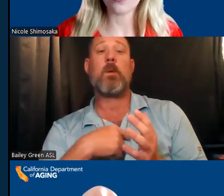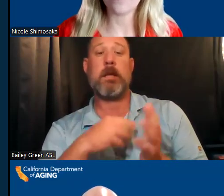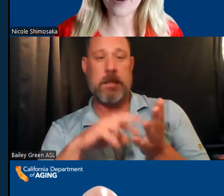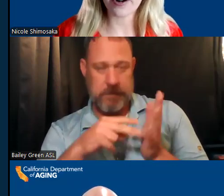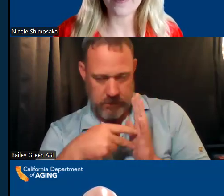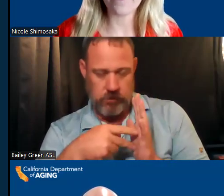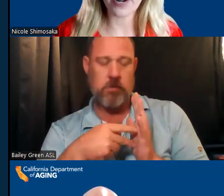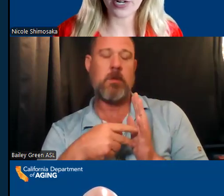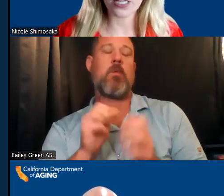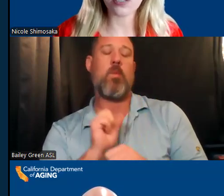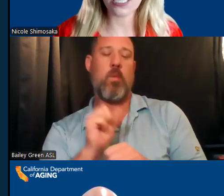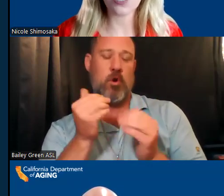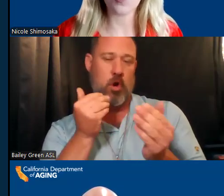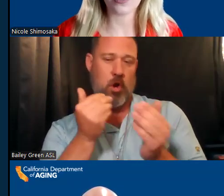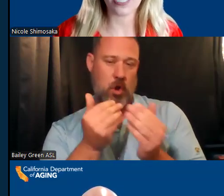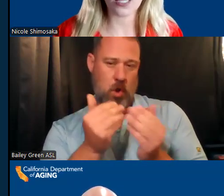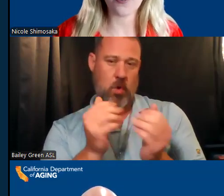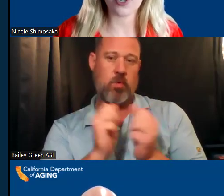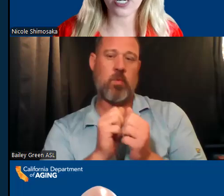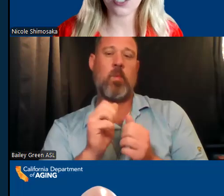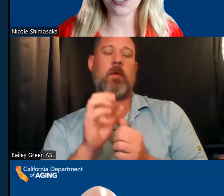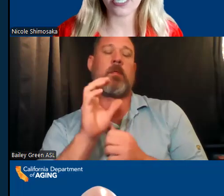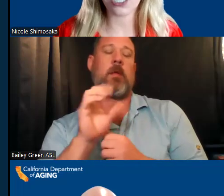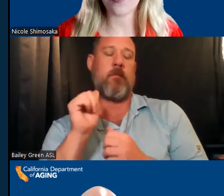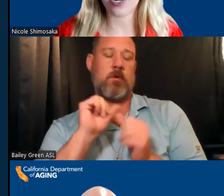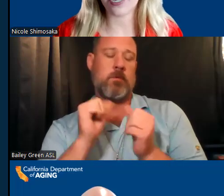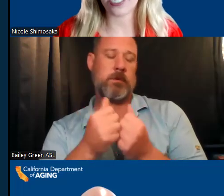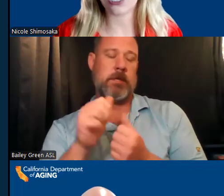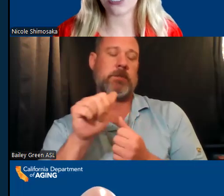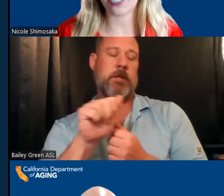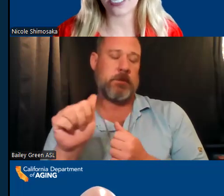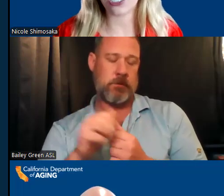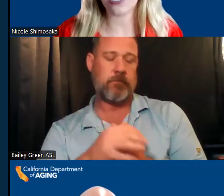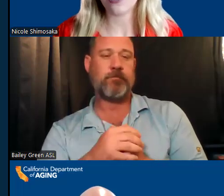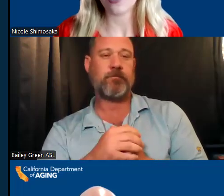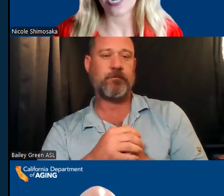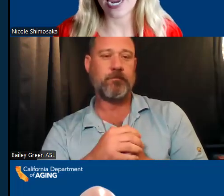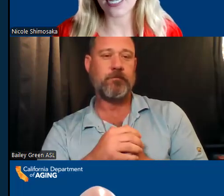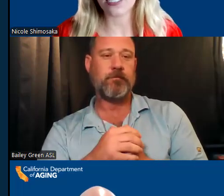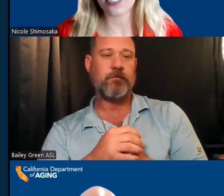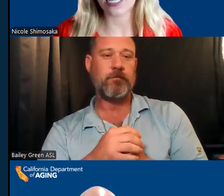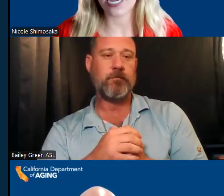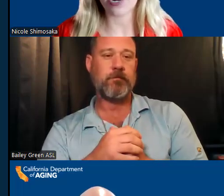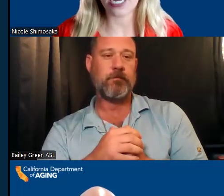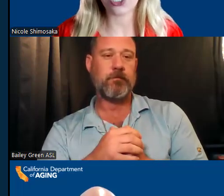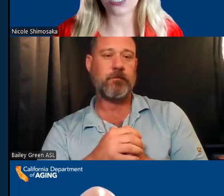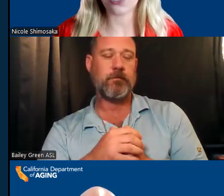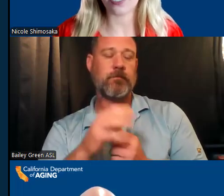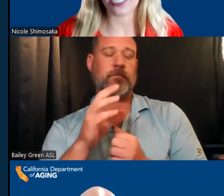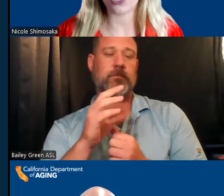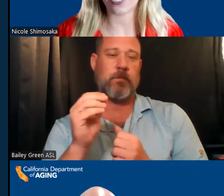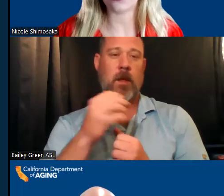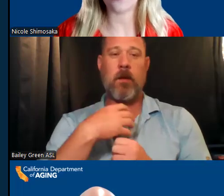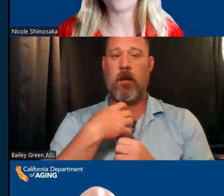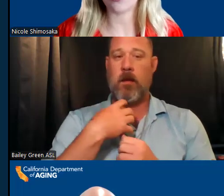worked very, very closely with the California Association of Area Agencies on Aging and the Area Agencies on